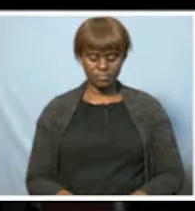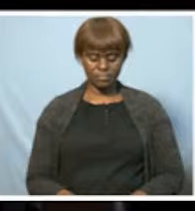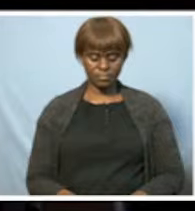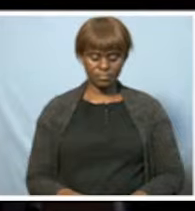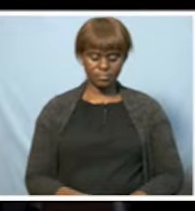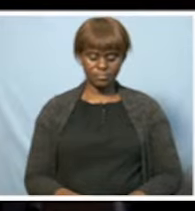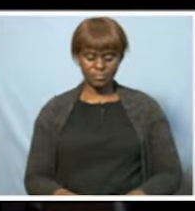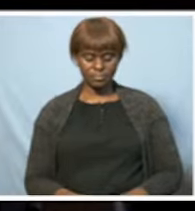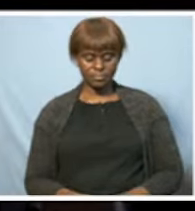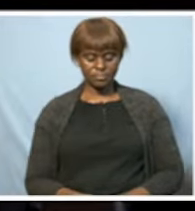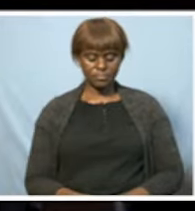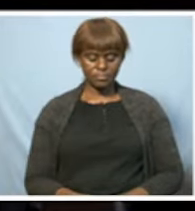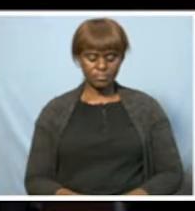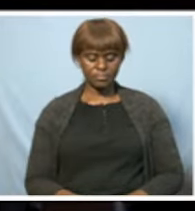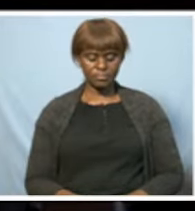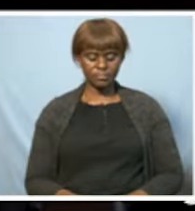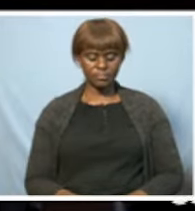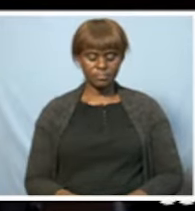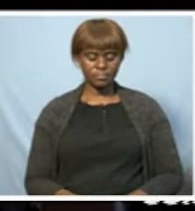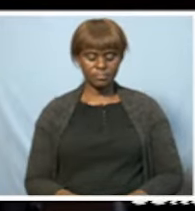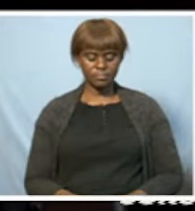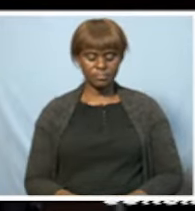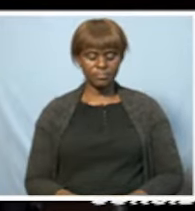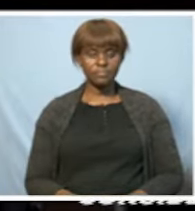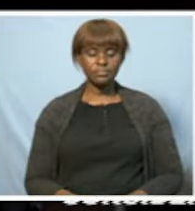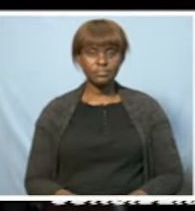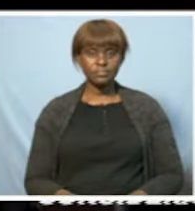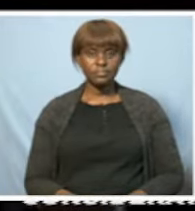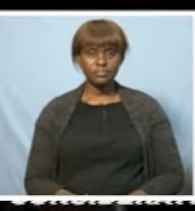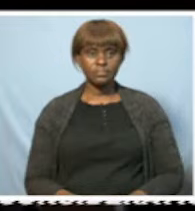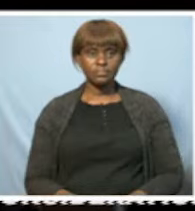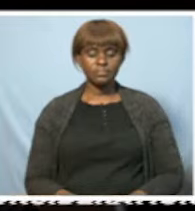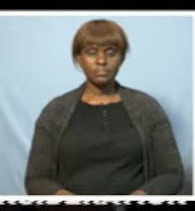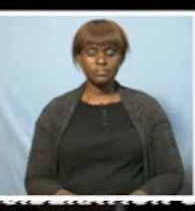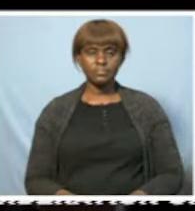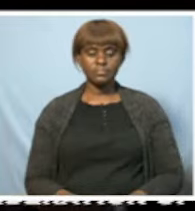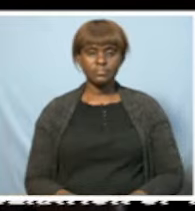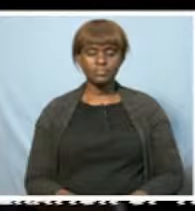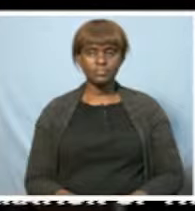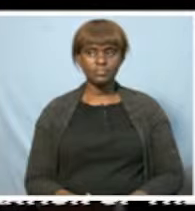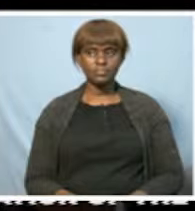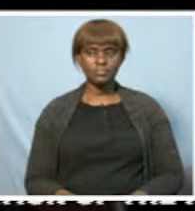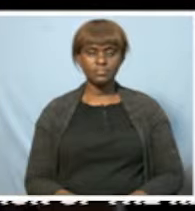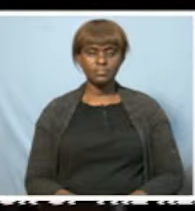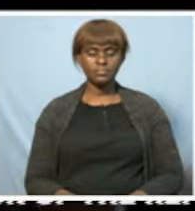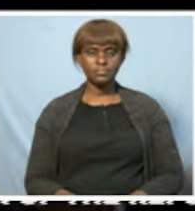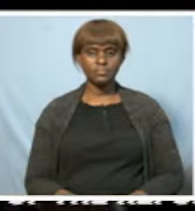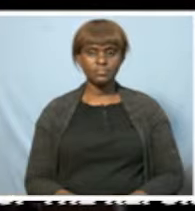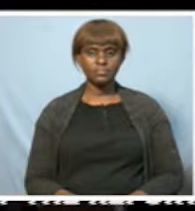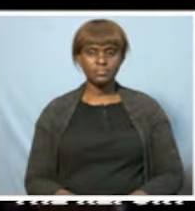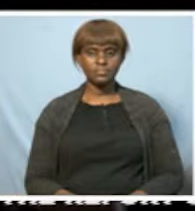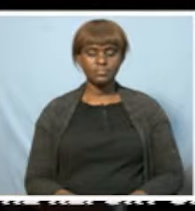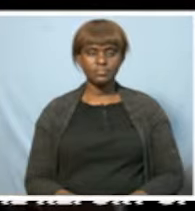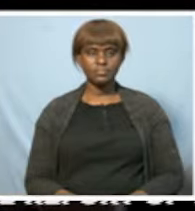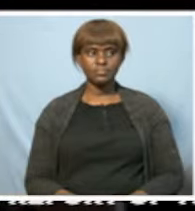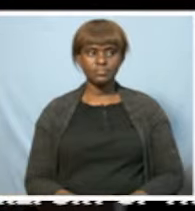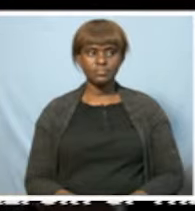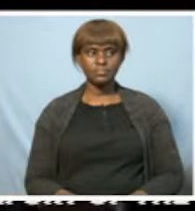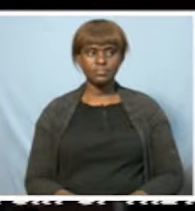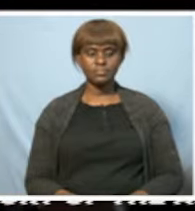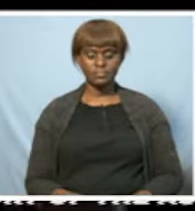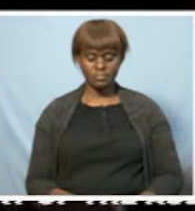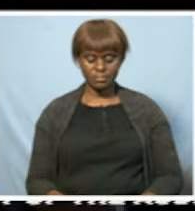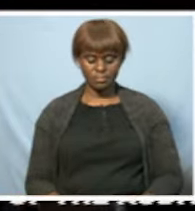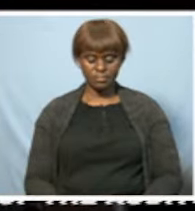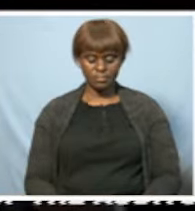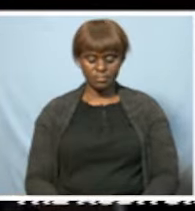drivers so that we implement the zoning. But that zoning again will happen when we receive the ambulance